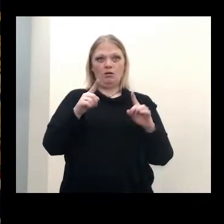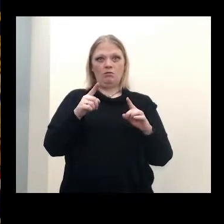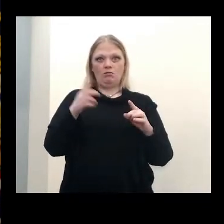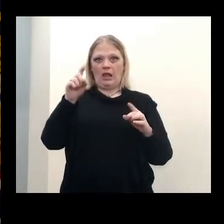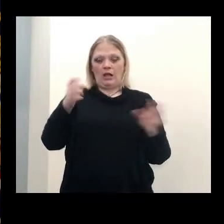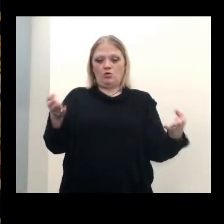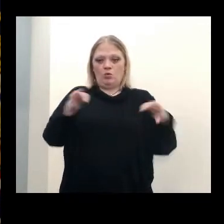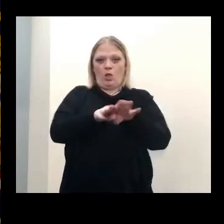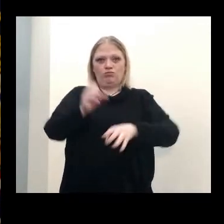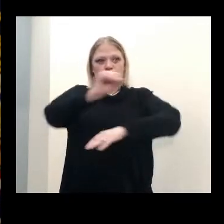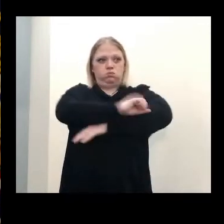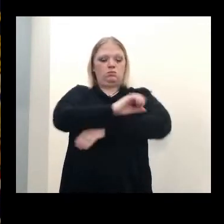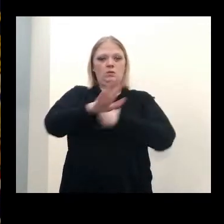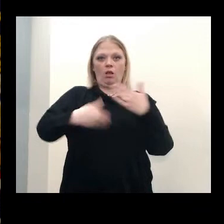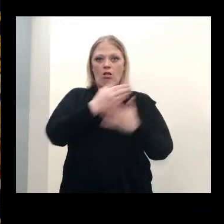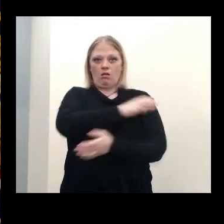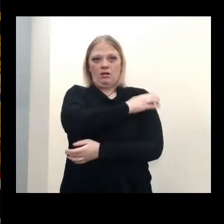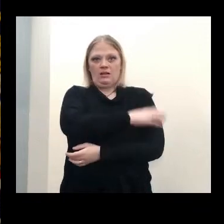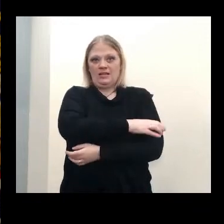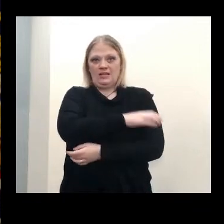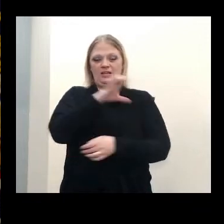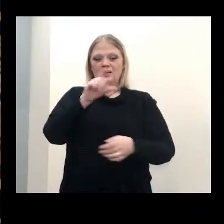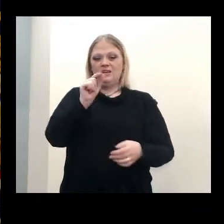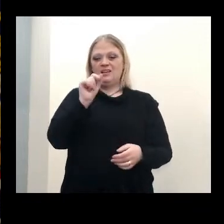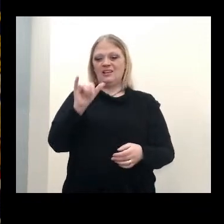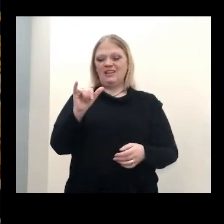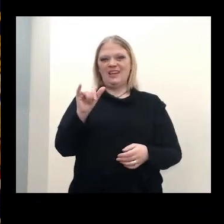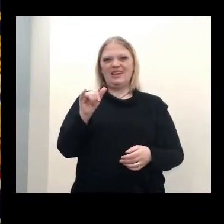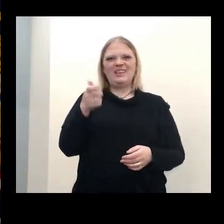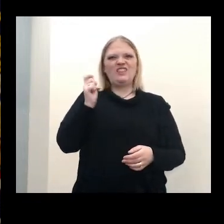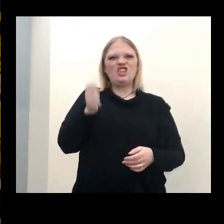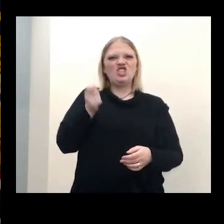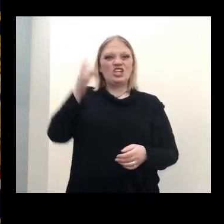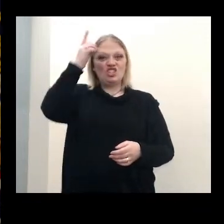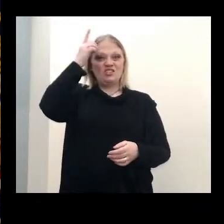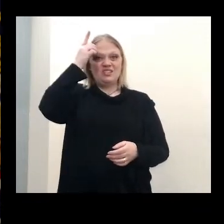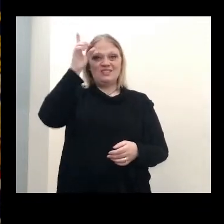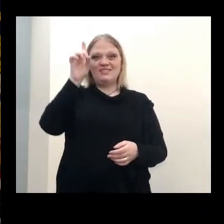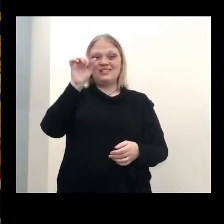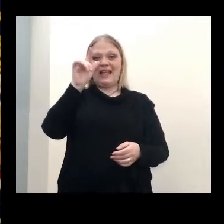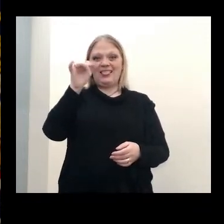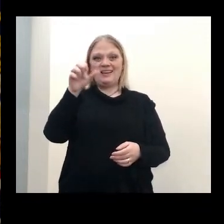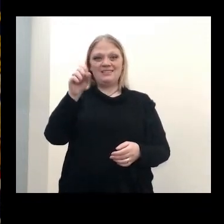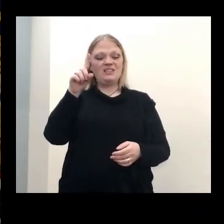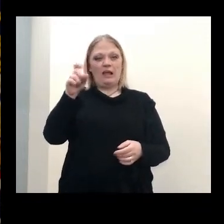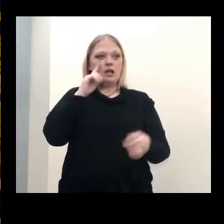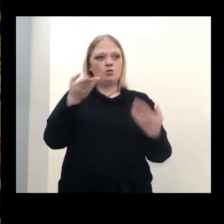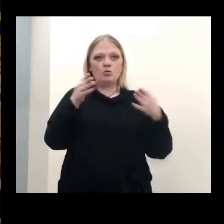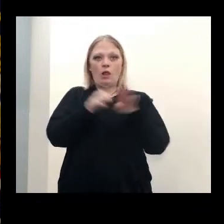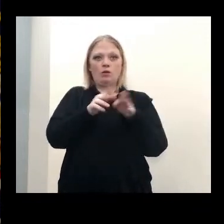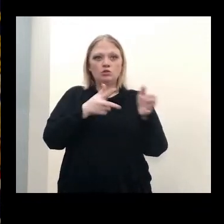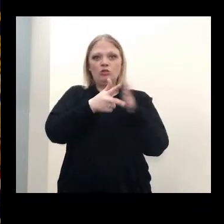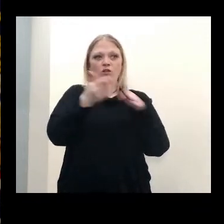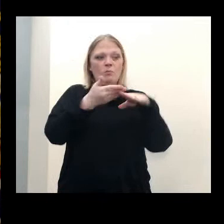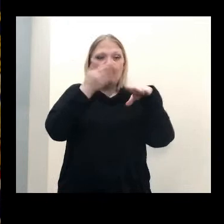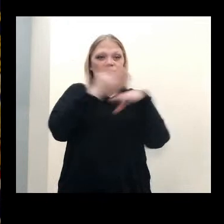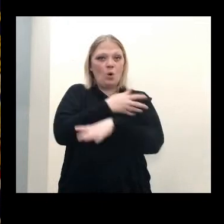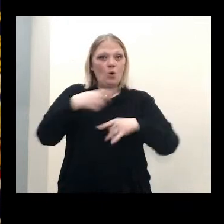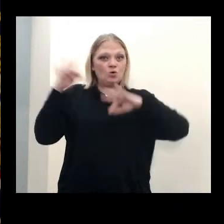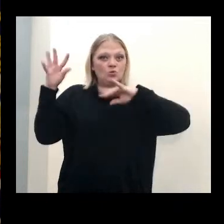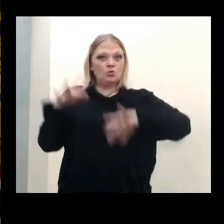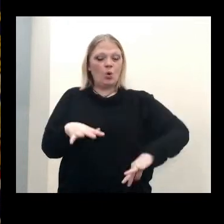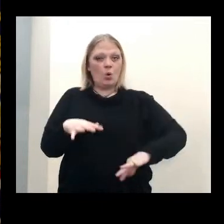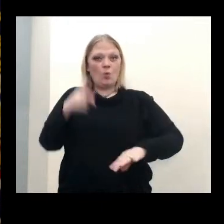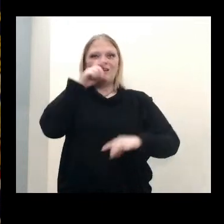clinics. They had Clay Jenkins, the county judge in Dallas, they had to shut down their drive-through clinics even before the snowstorm once it